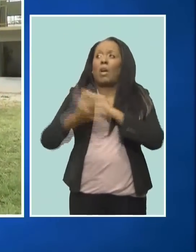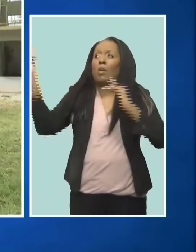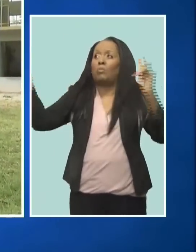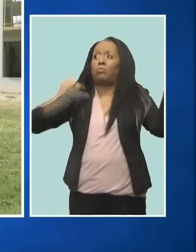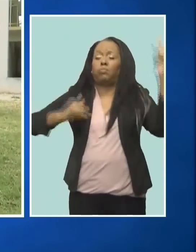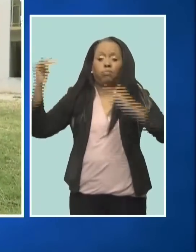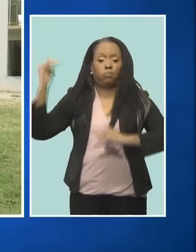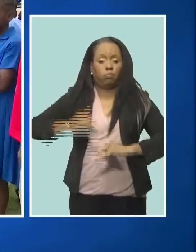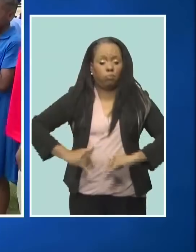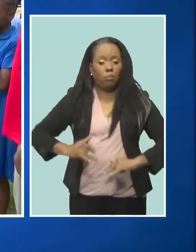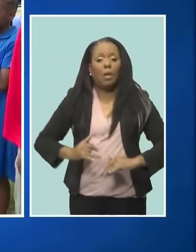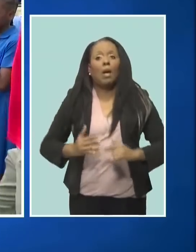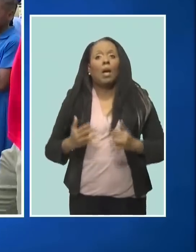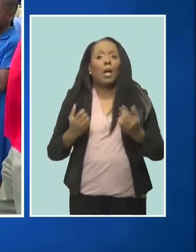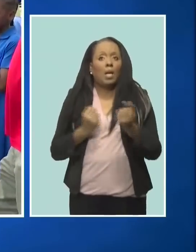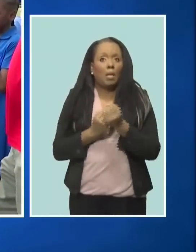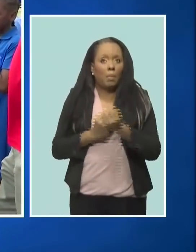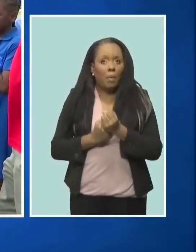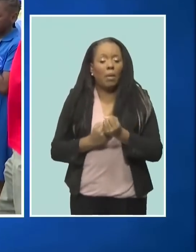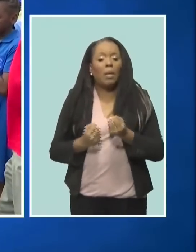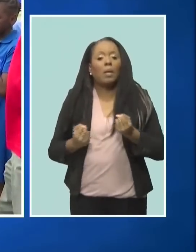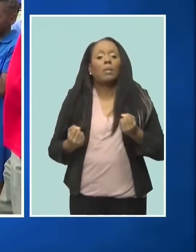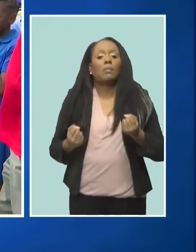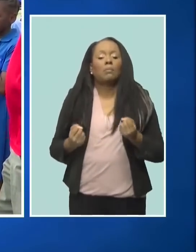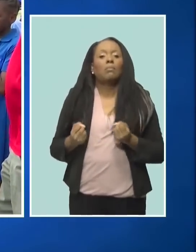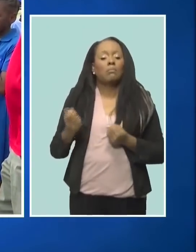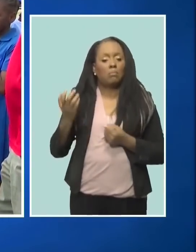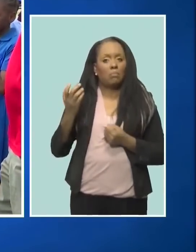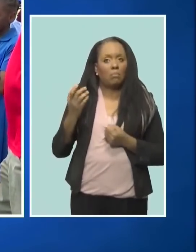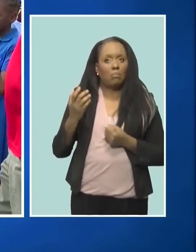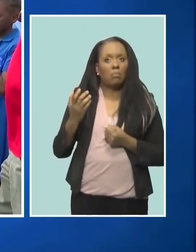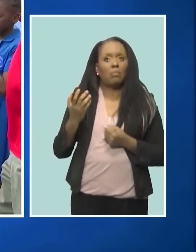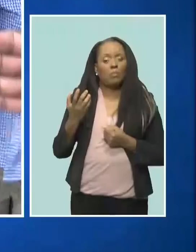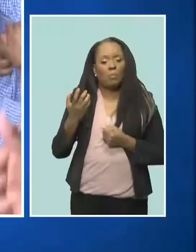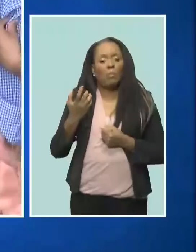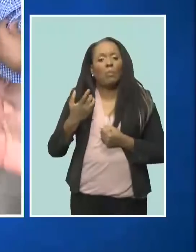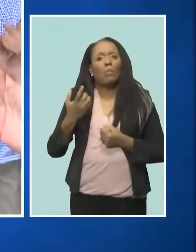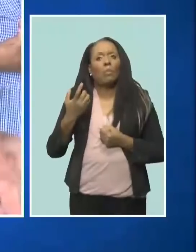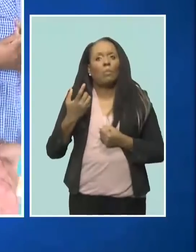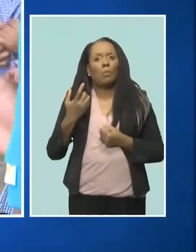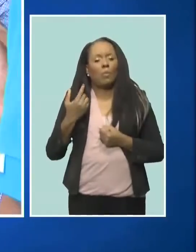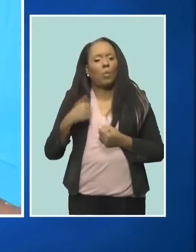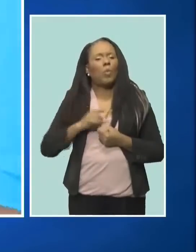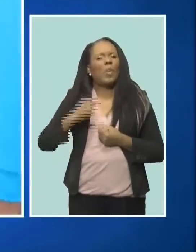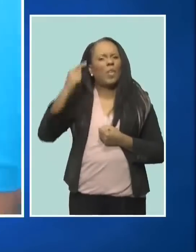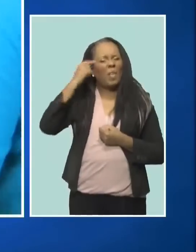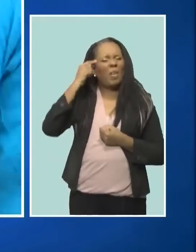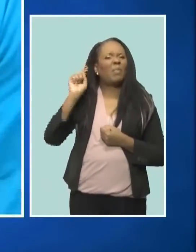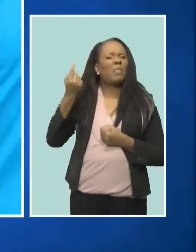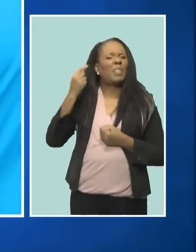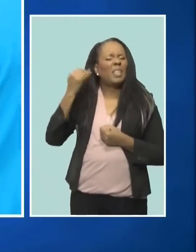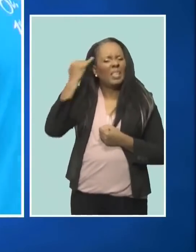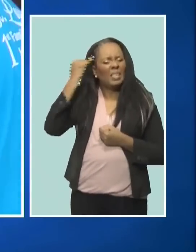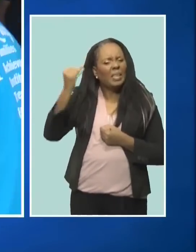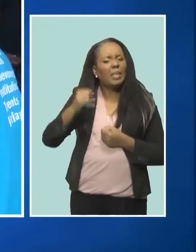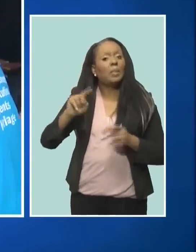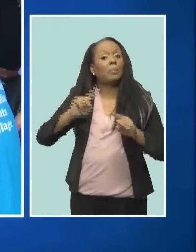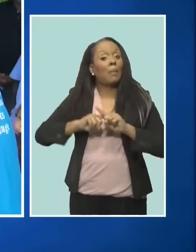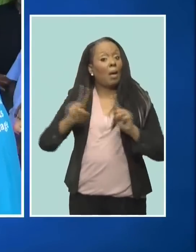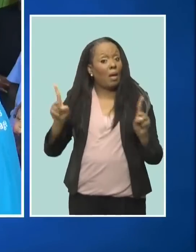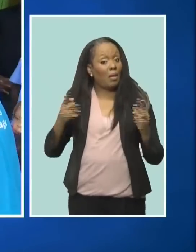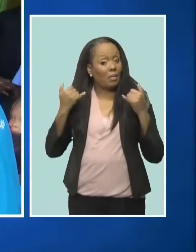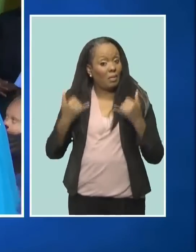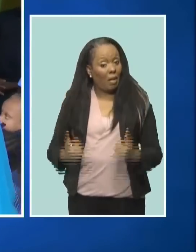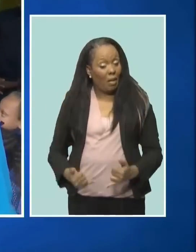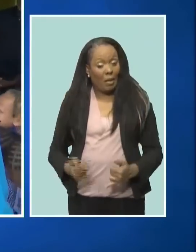value back home to us. And that's what we, as Mr. Phillips said, had as the first idea. But the partnerships that